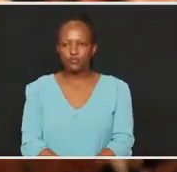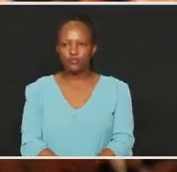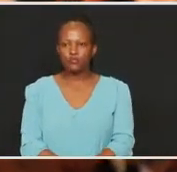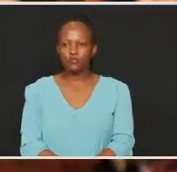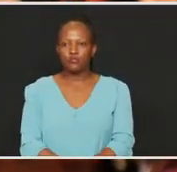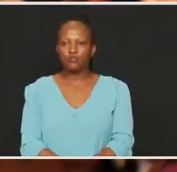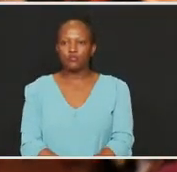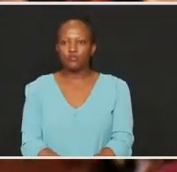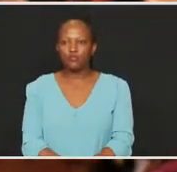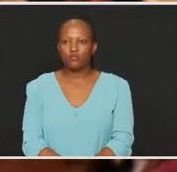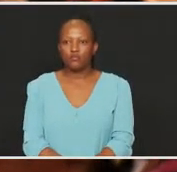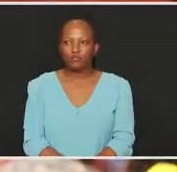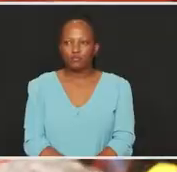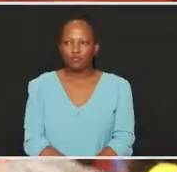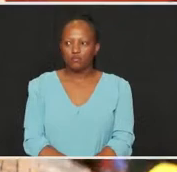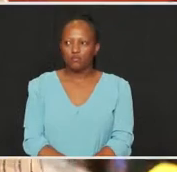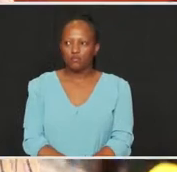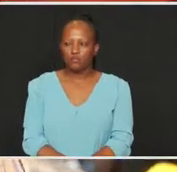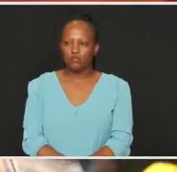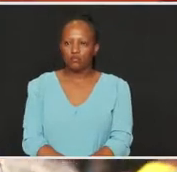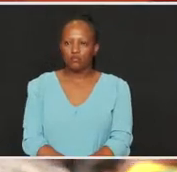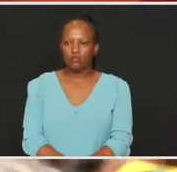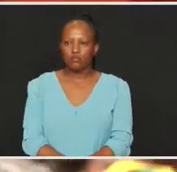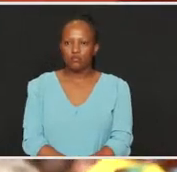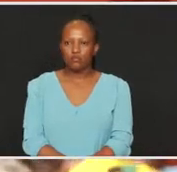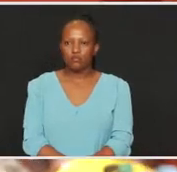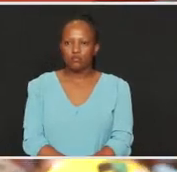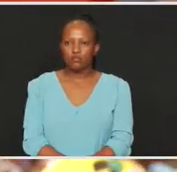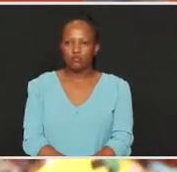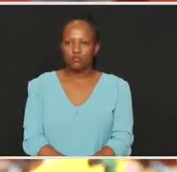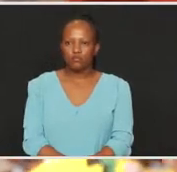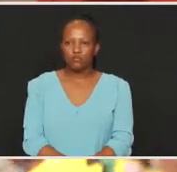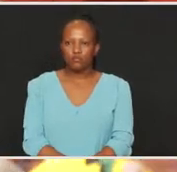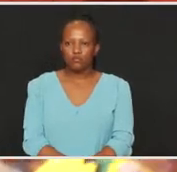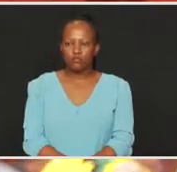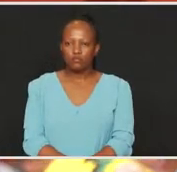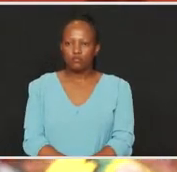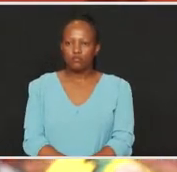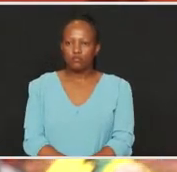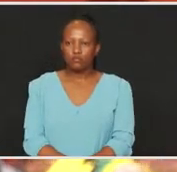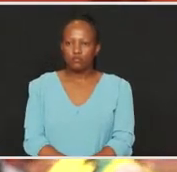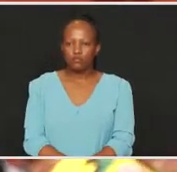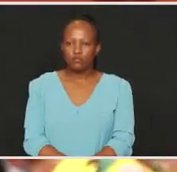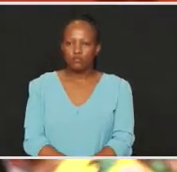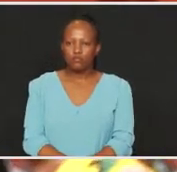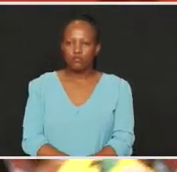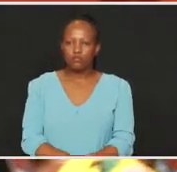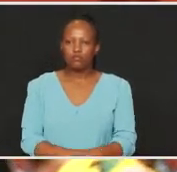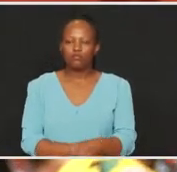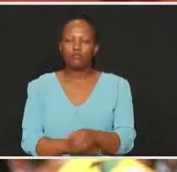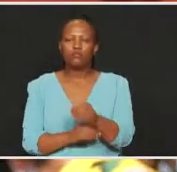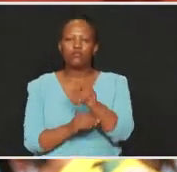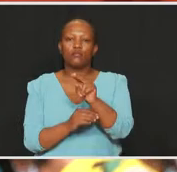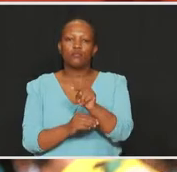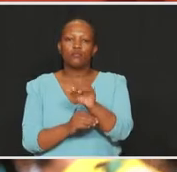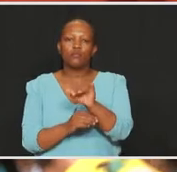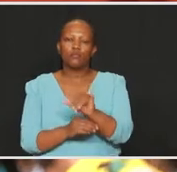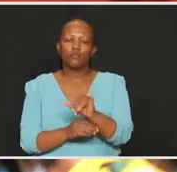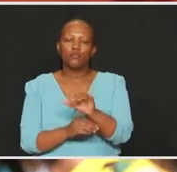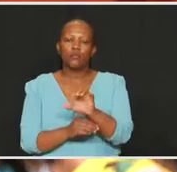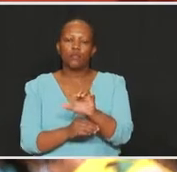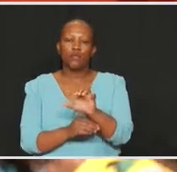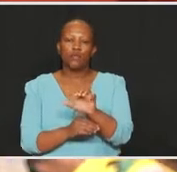sorry the previous speaker the the young girl was speaking her name is Toler